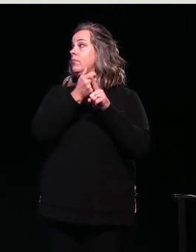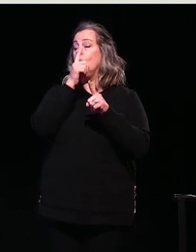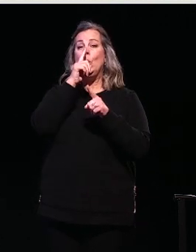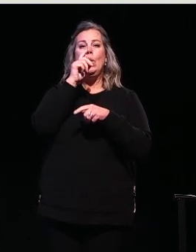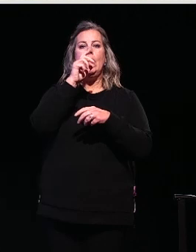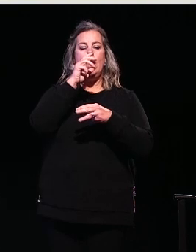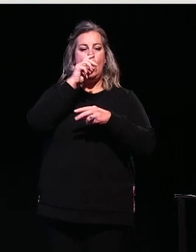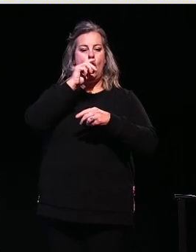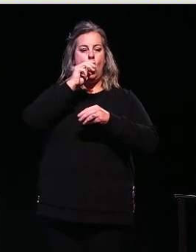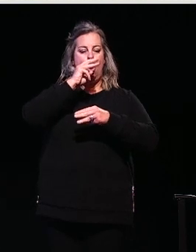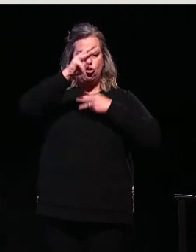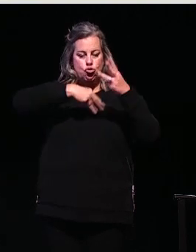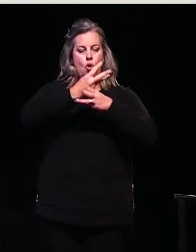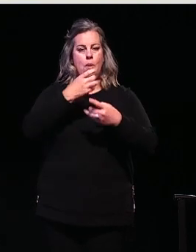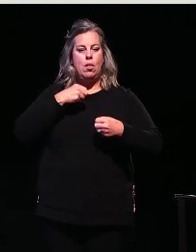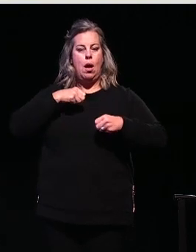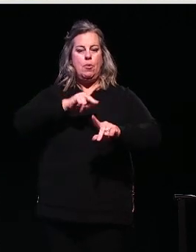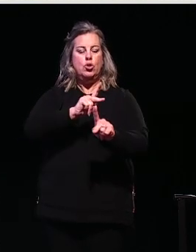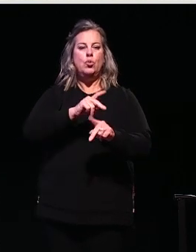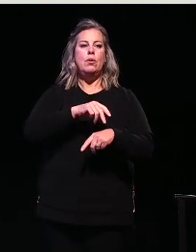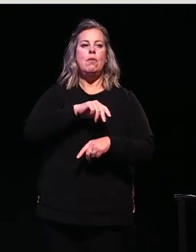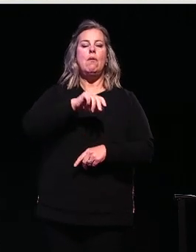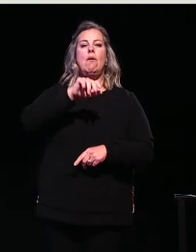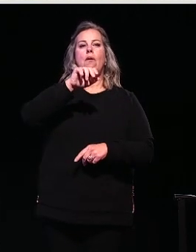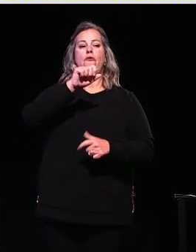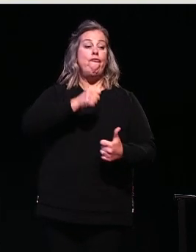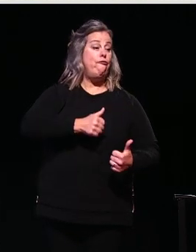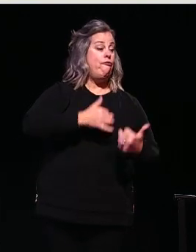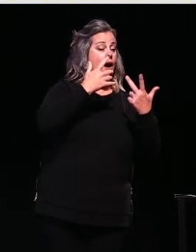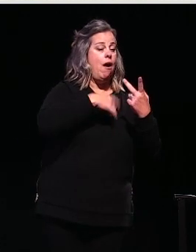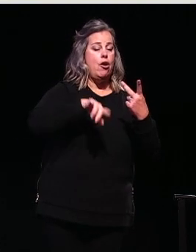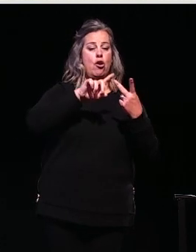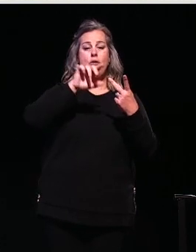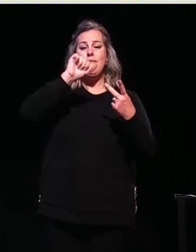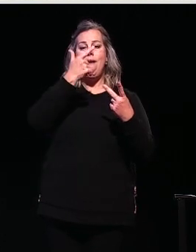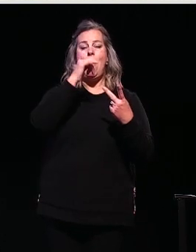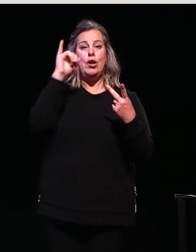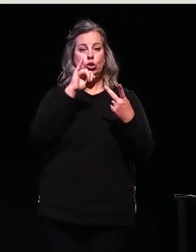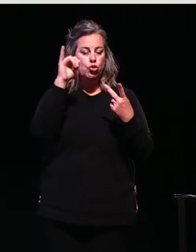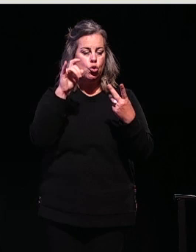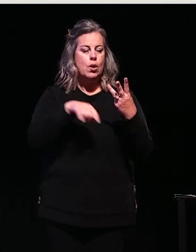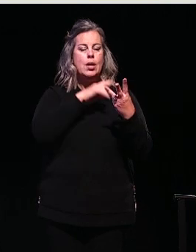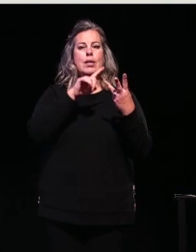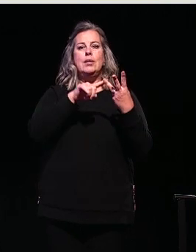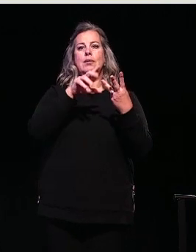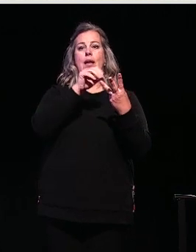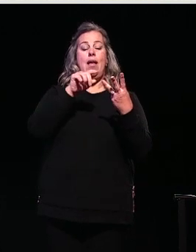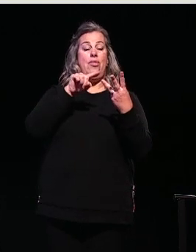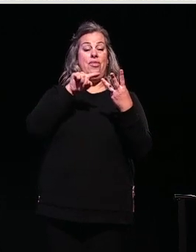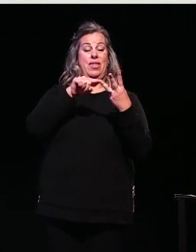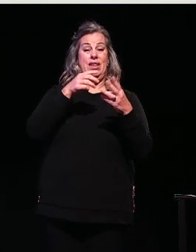In energy, fire, ag insurance is something we've seen a lot. And this larger weather and climate market is a $306